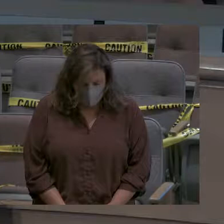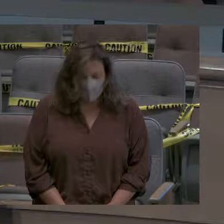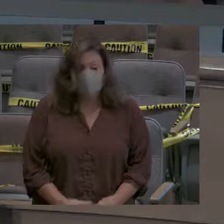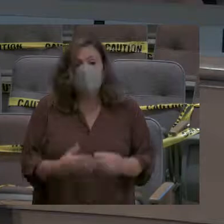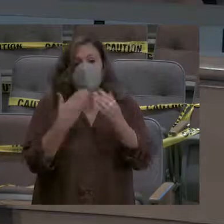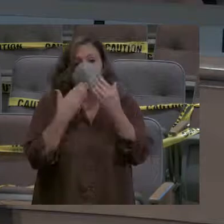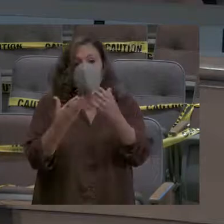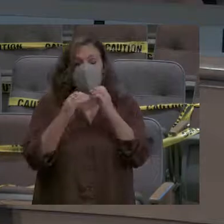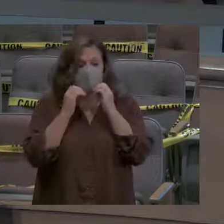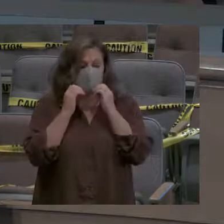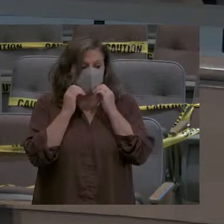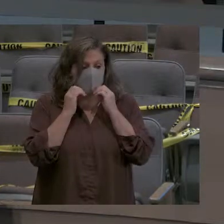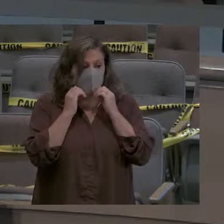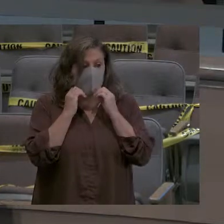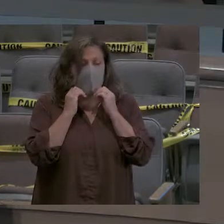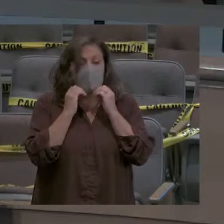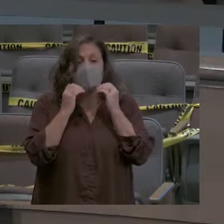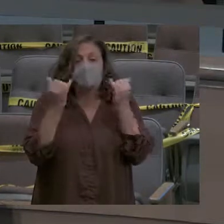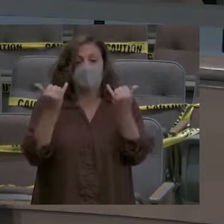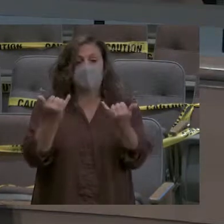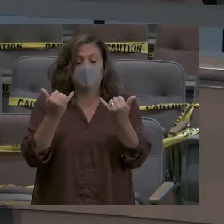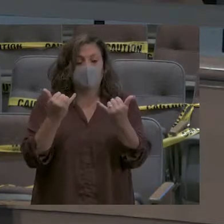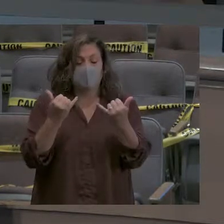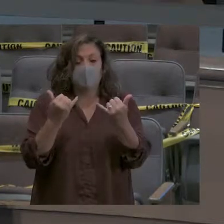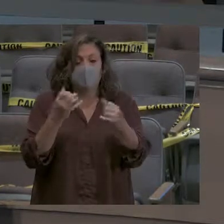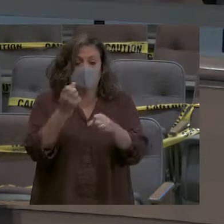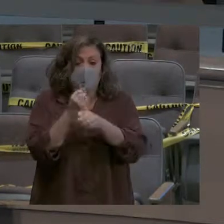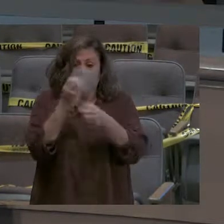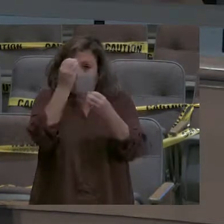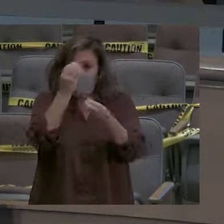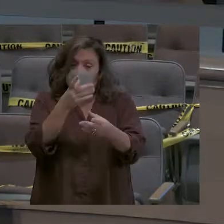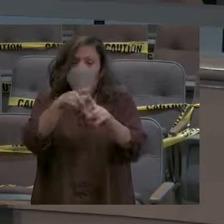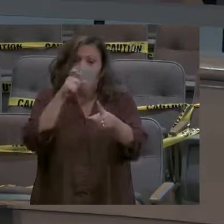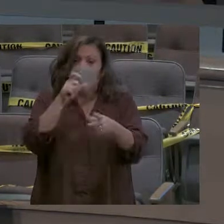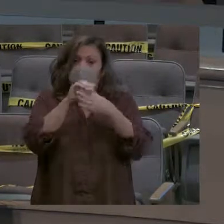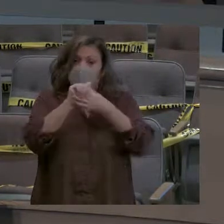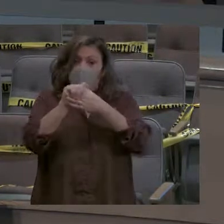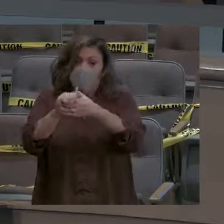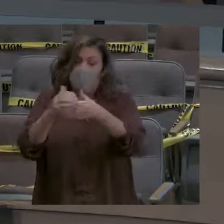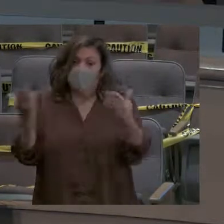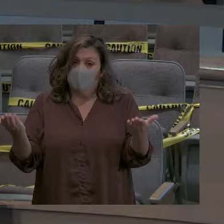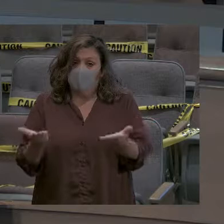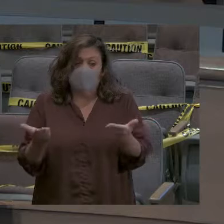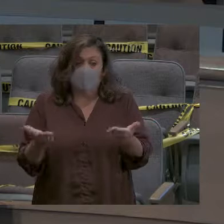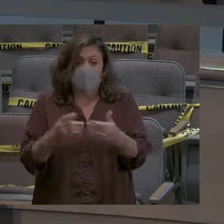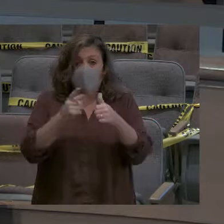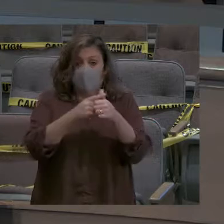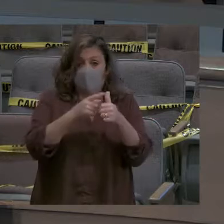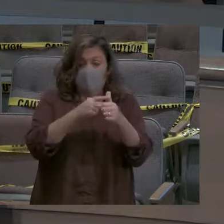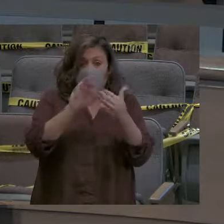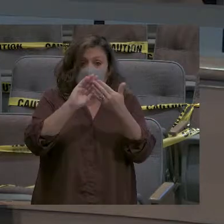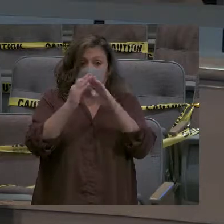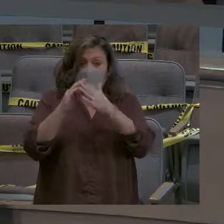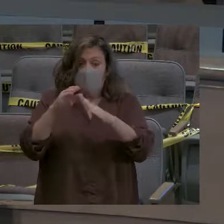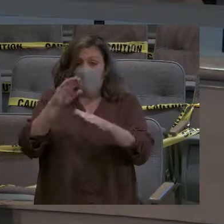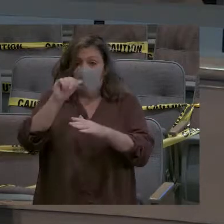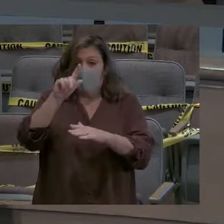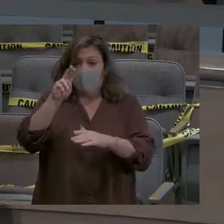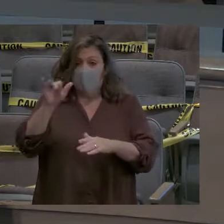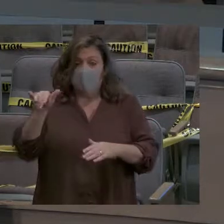Thank you. Now we will hear updates from our community leaders. And first, we'll hear from City of Albany